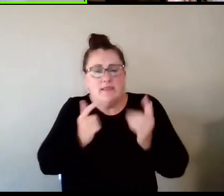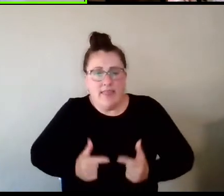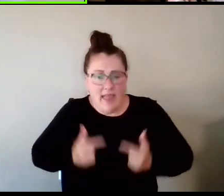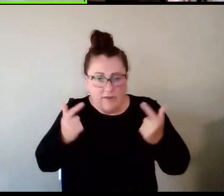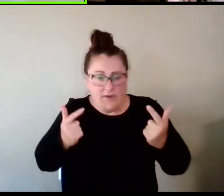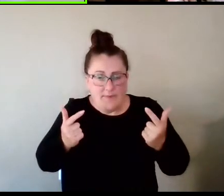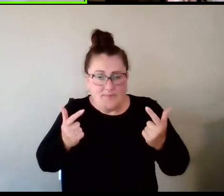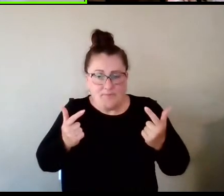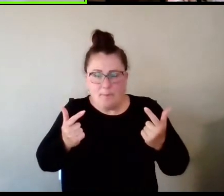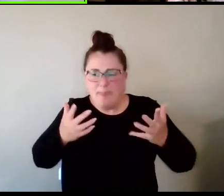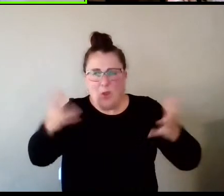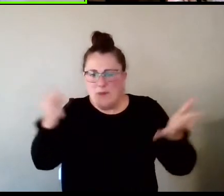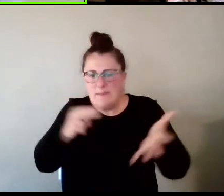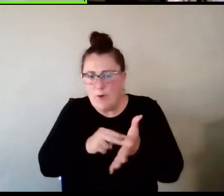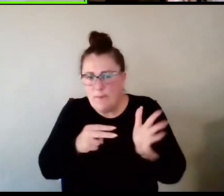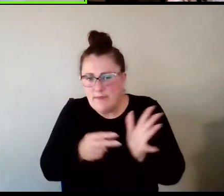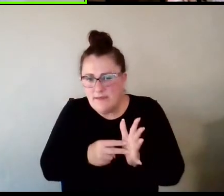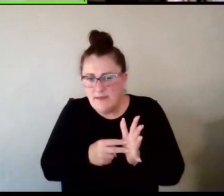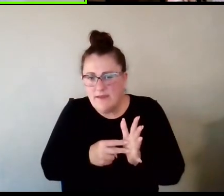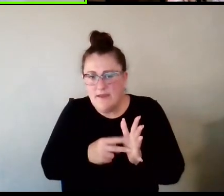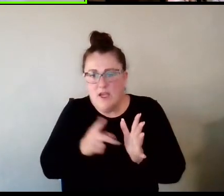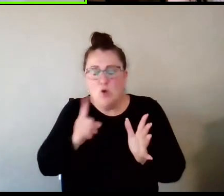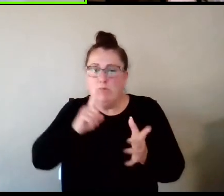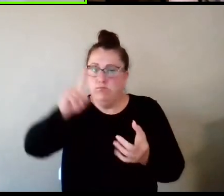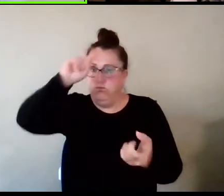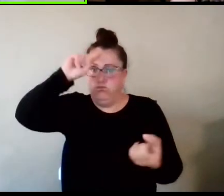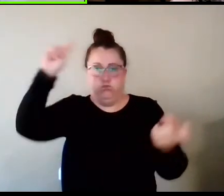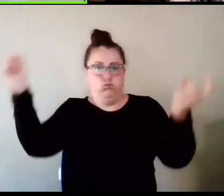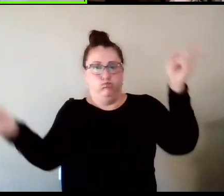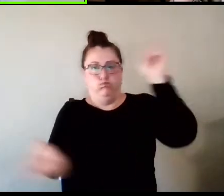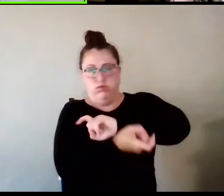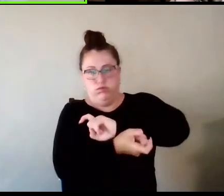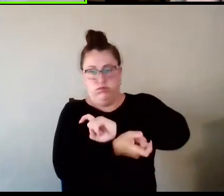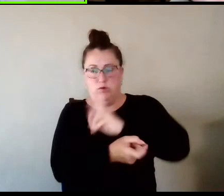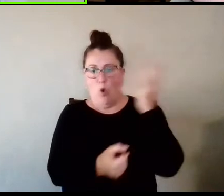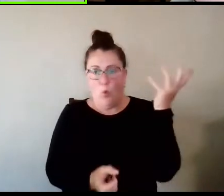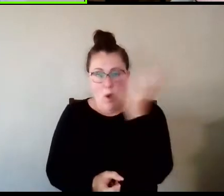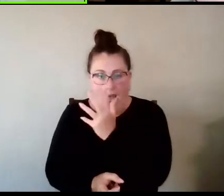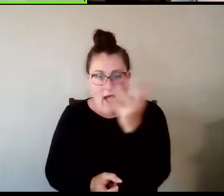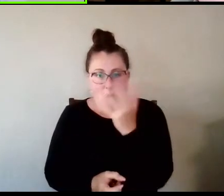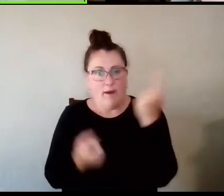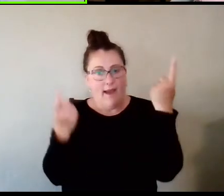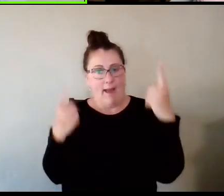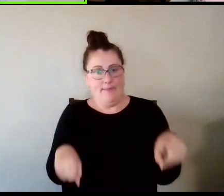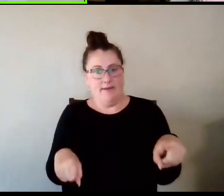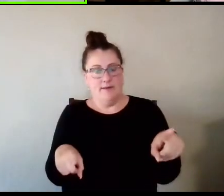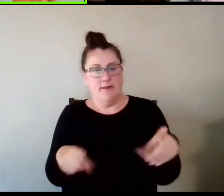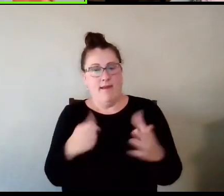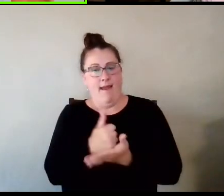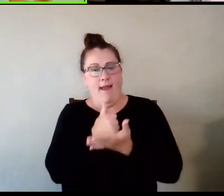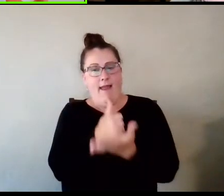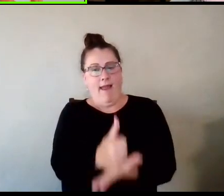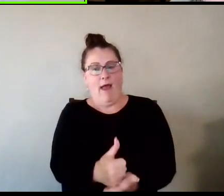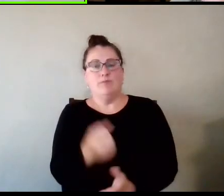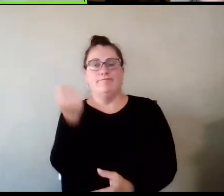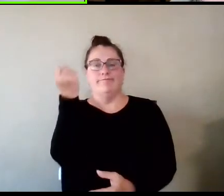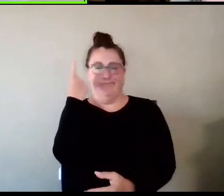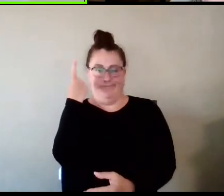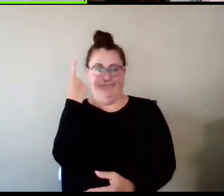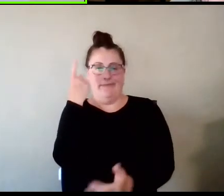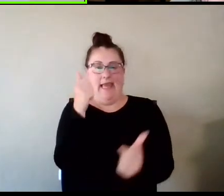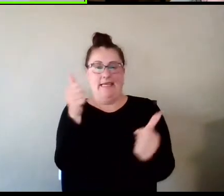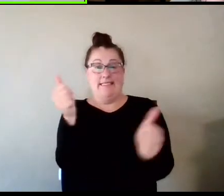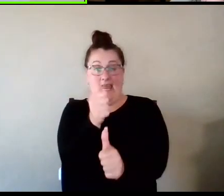you know, our purpose in life. This was transformative because what it did is helped us realize that these executives were